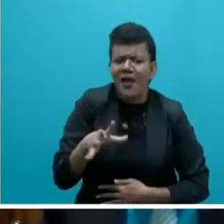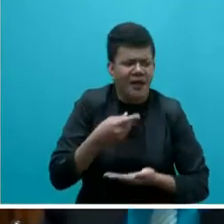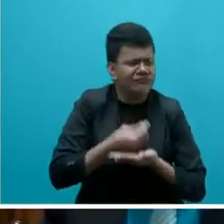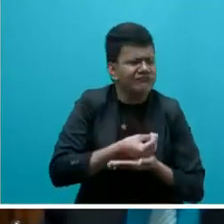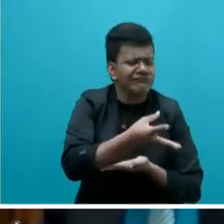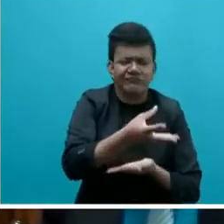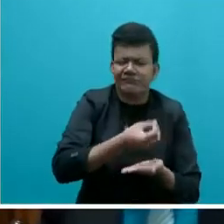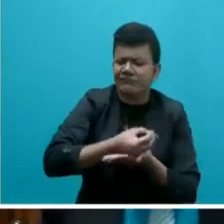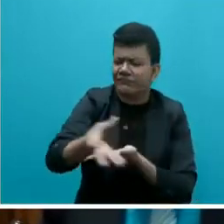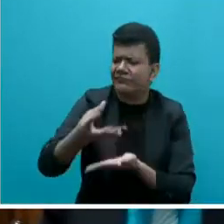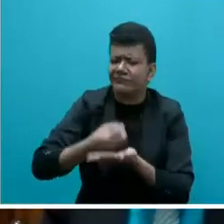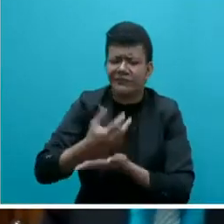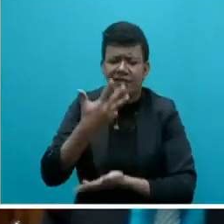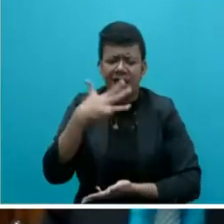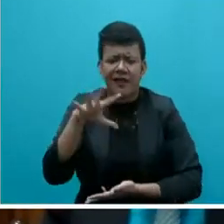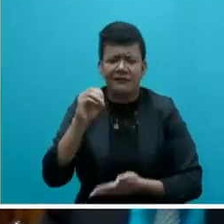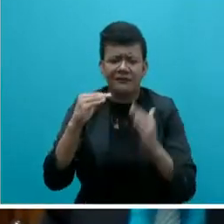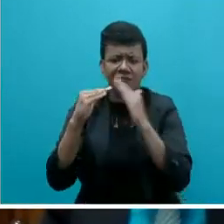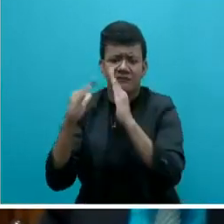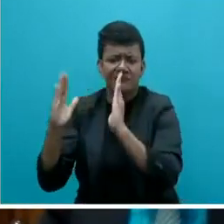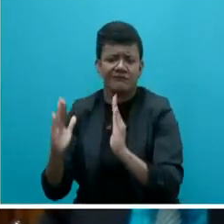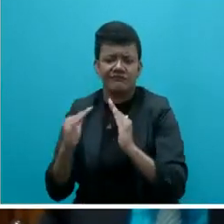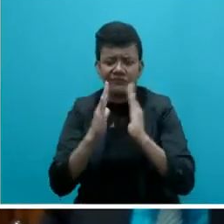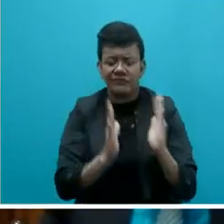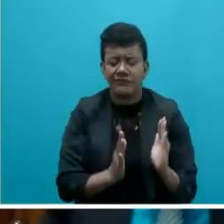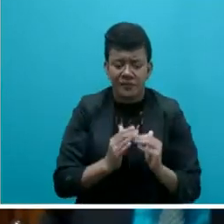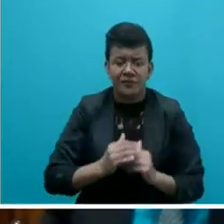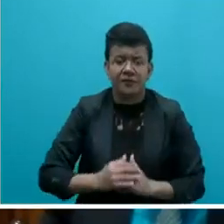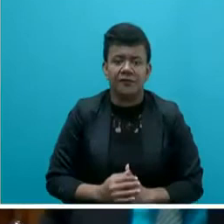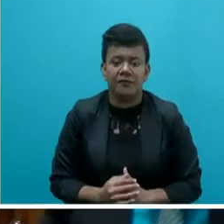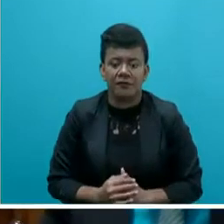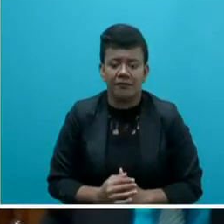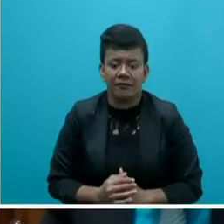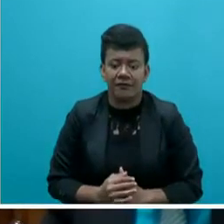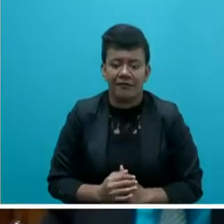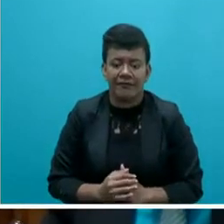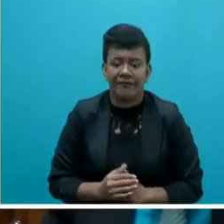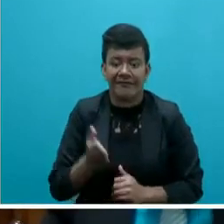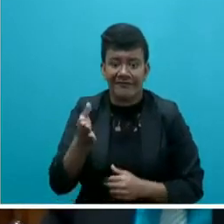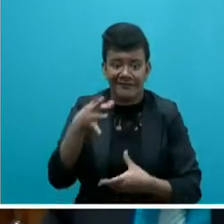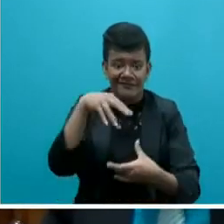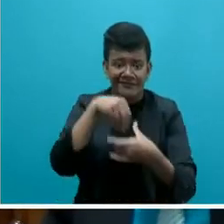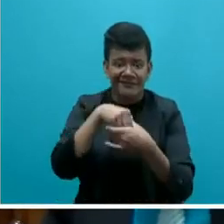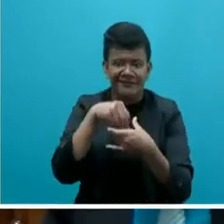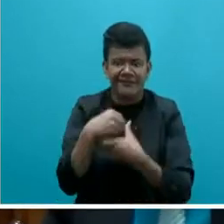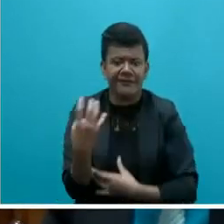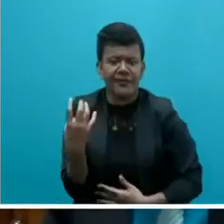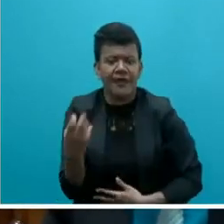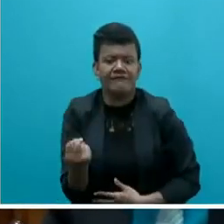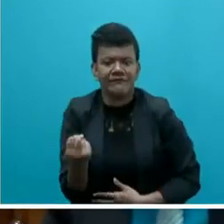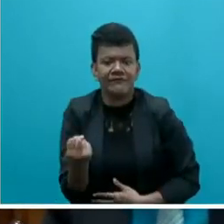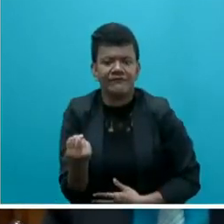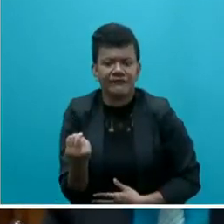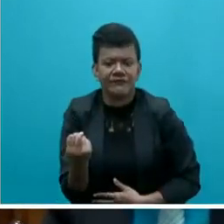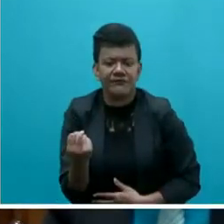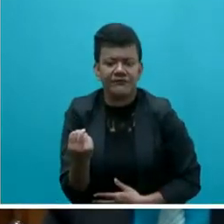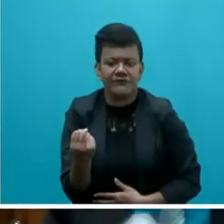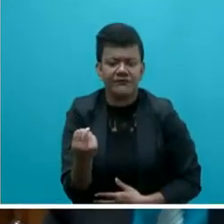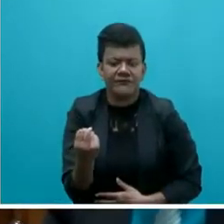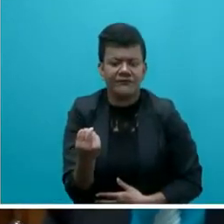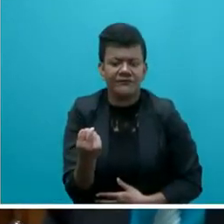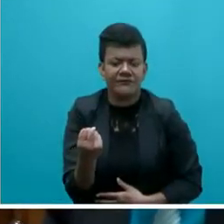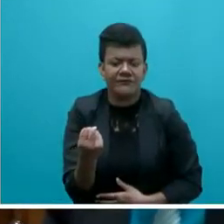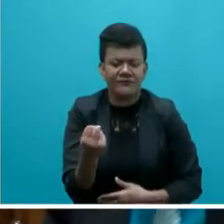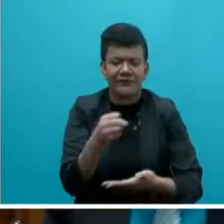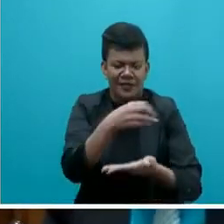gardening package worth $65, which includes a guide for gardeners, potting bags, bags of garden soil and seeds for 4 crops